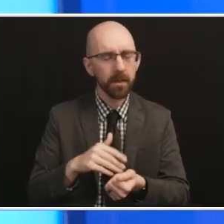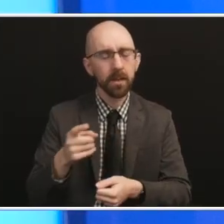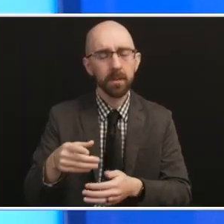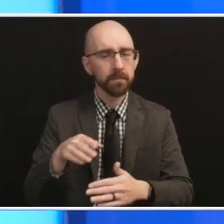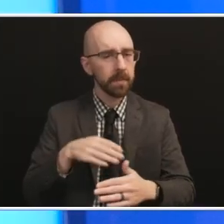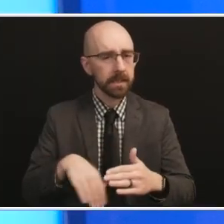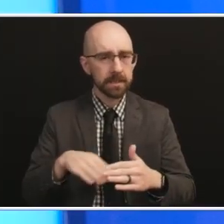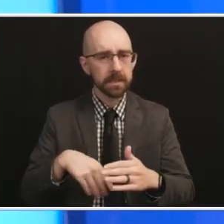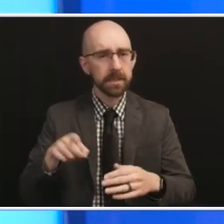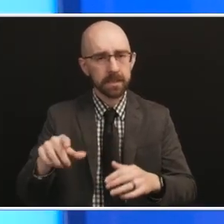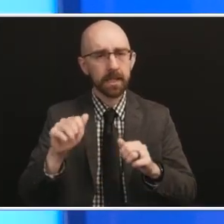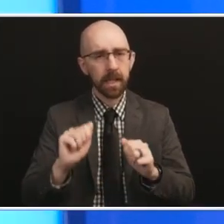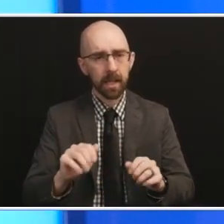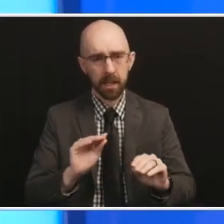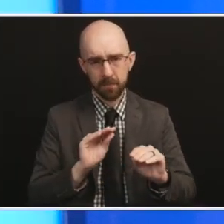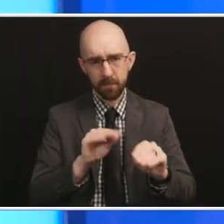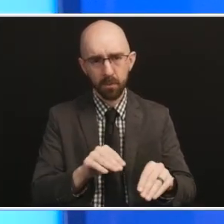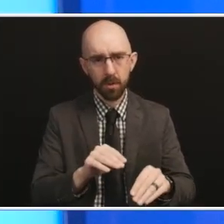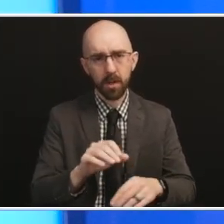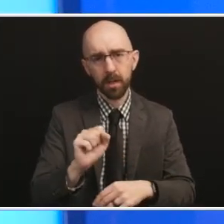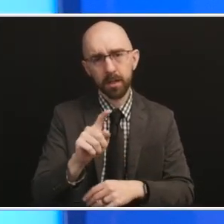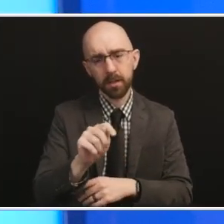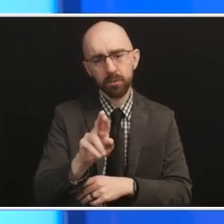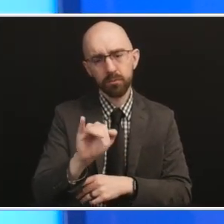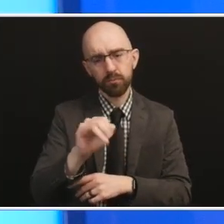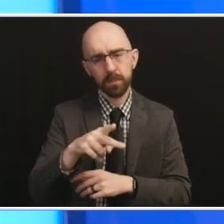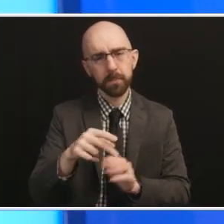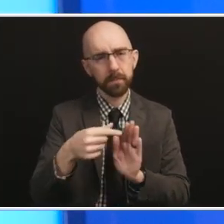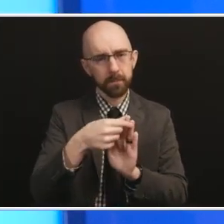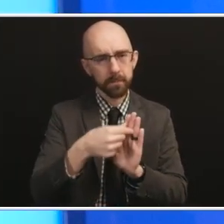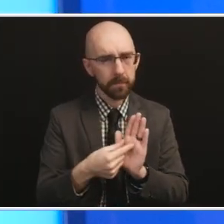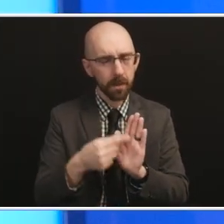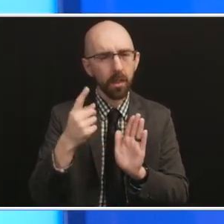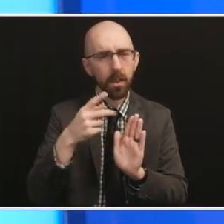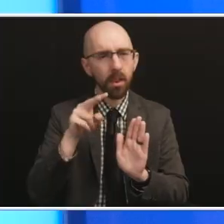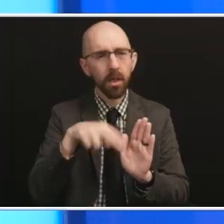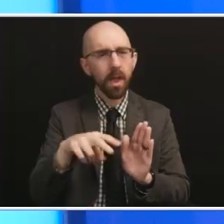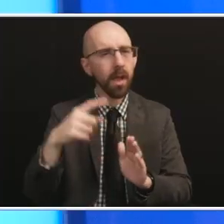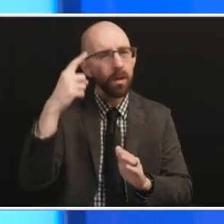can put a strip on the brain looking at brain waves when they're removing